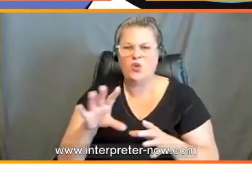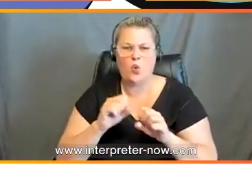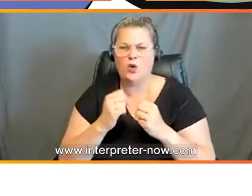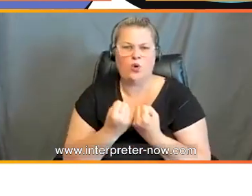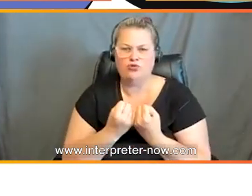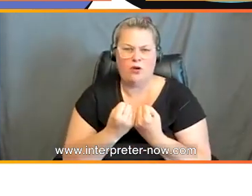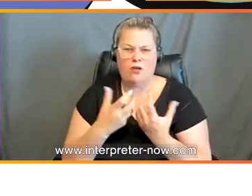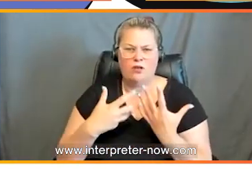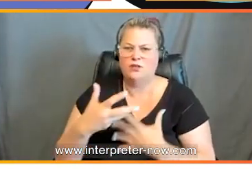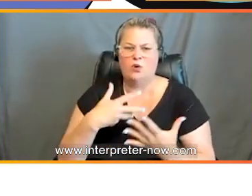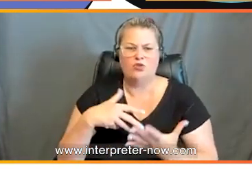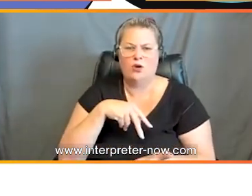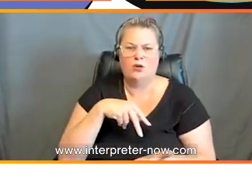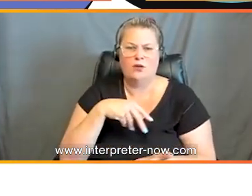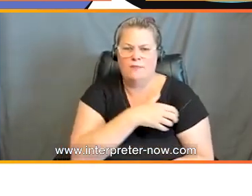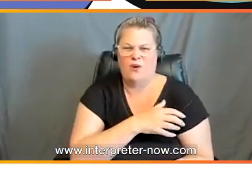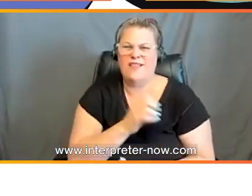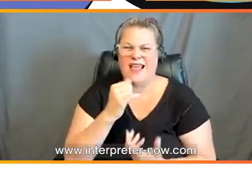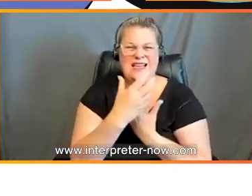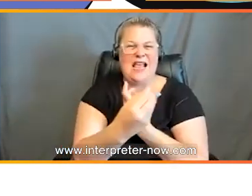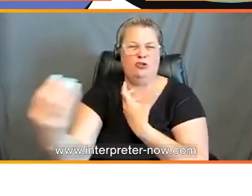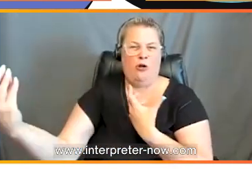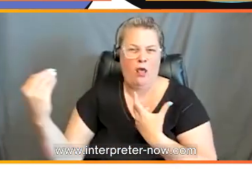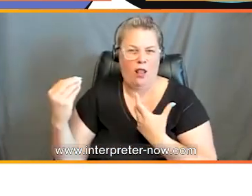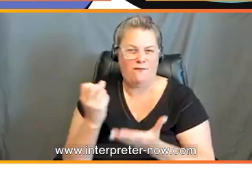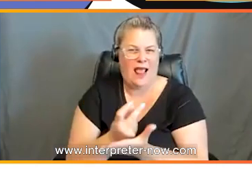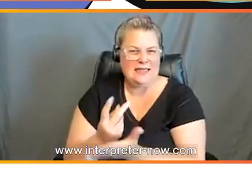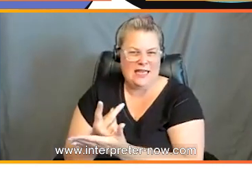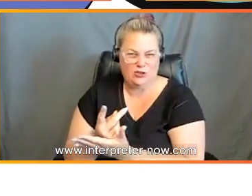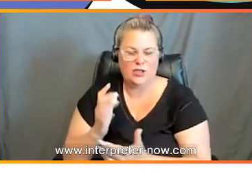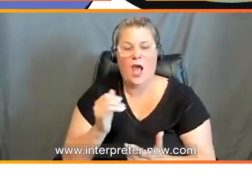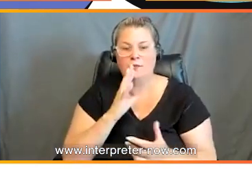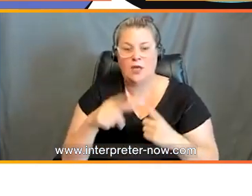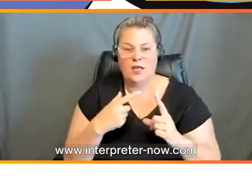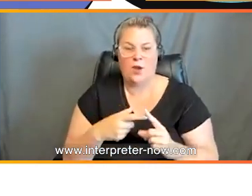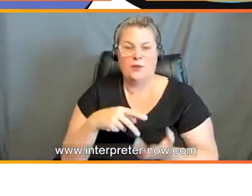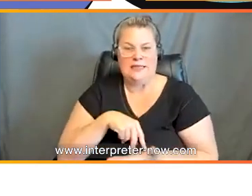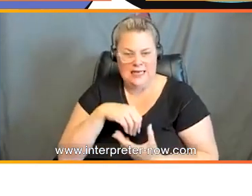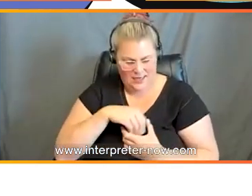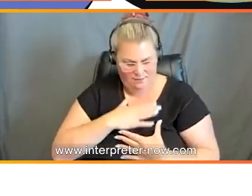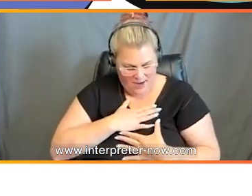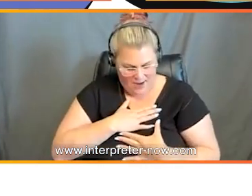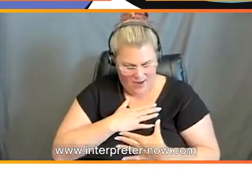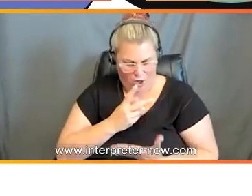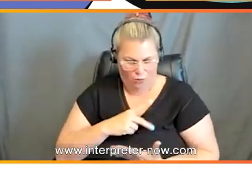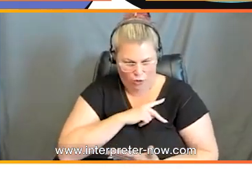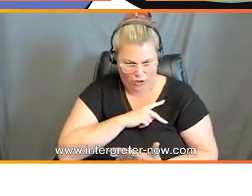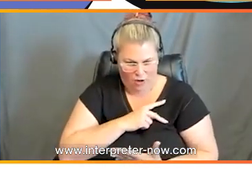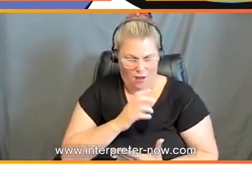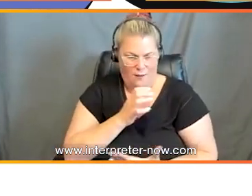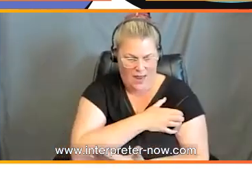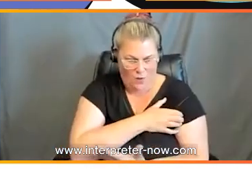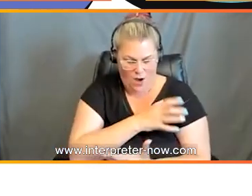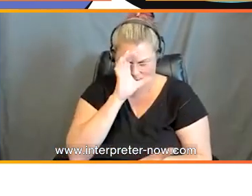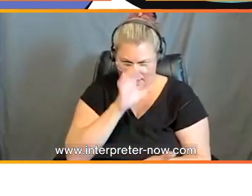about external forms of validation. I'm talking about stand in your personal power, which means believing in your